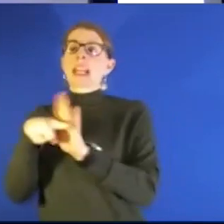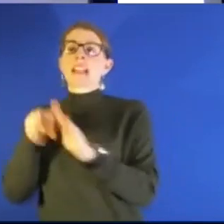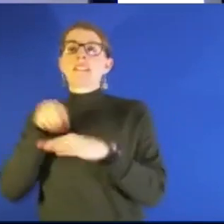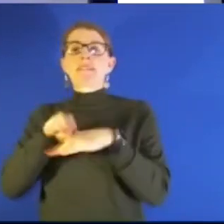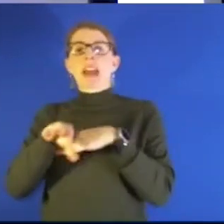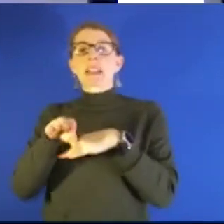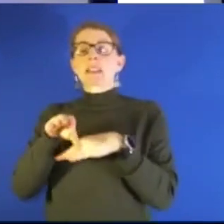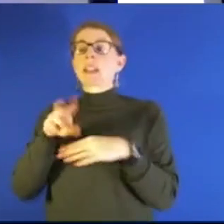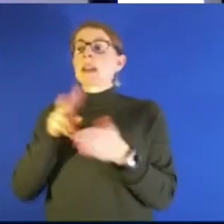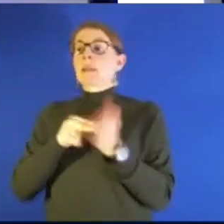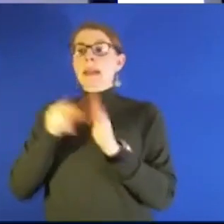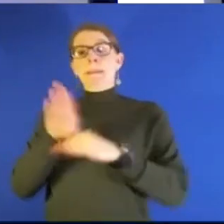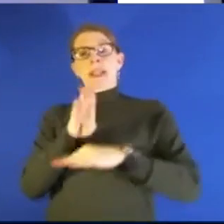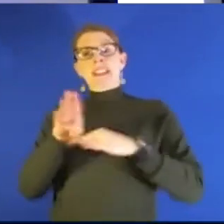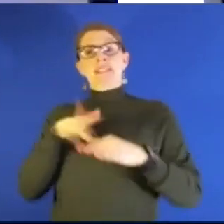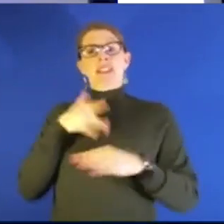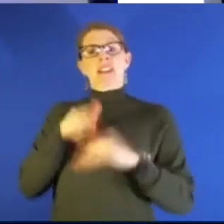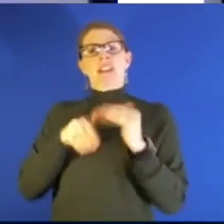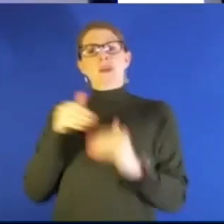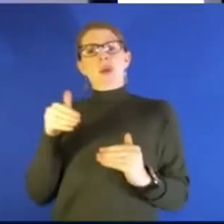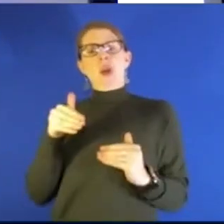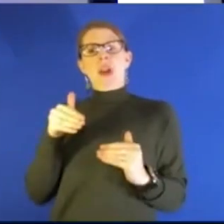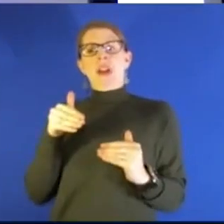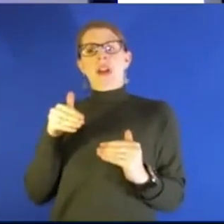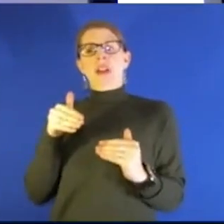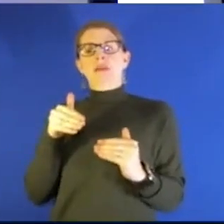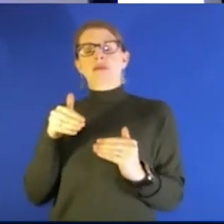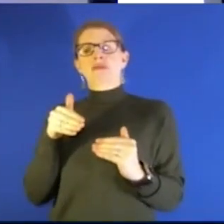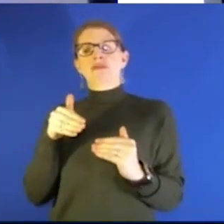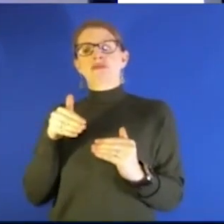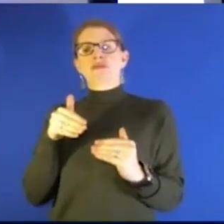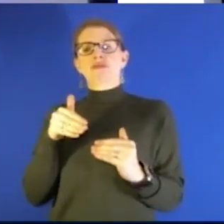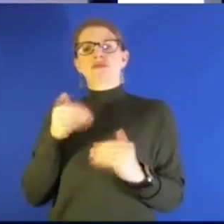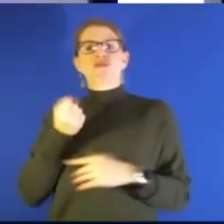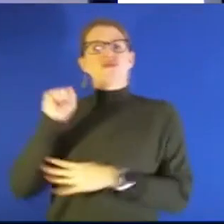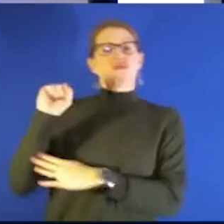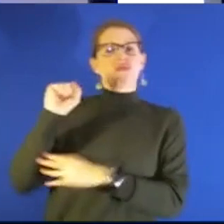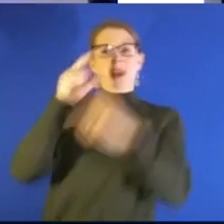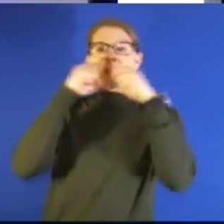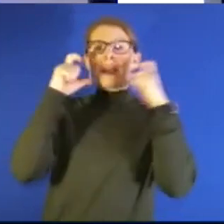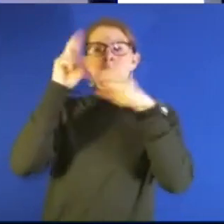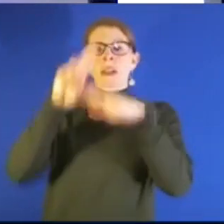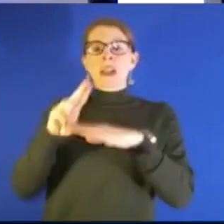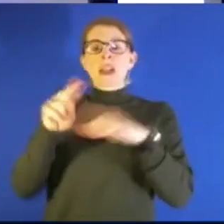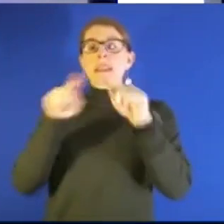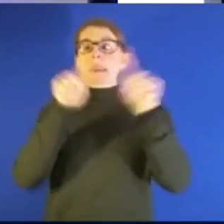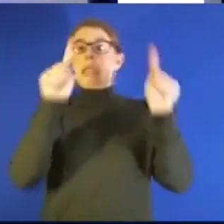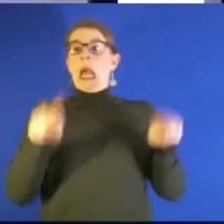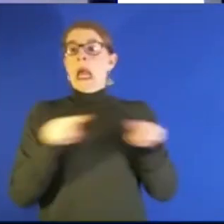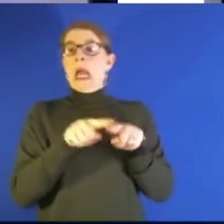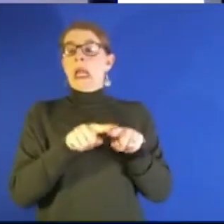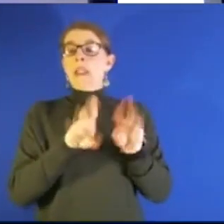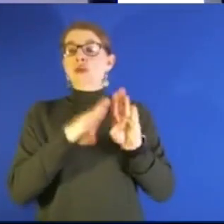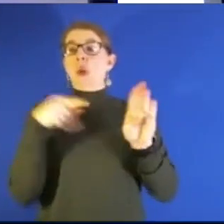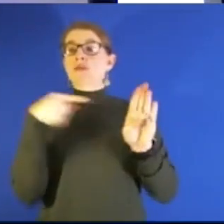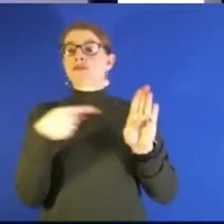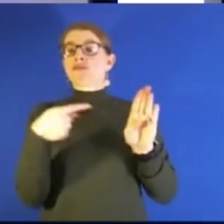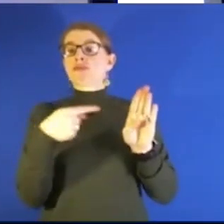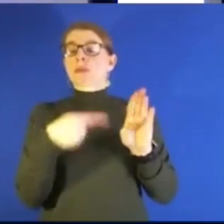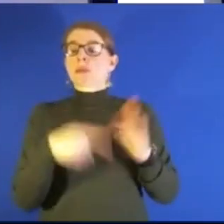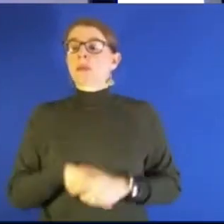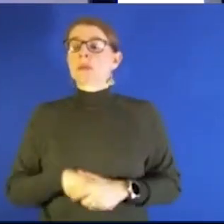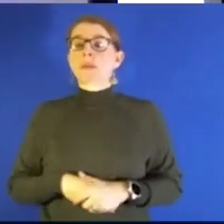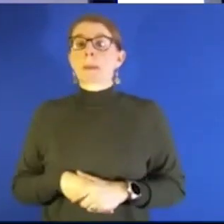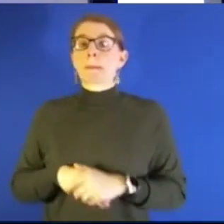feel comfortable going against mask mandates where maybe they just put a sign up in the door that says that masks